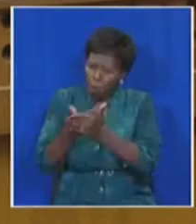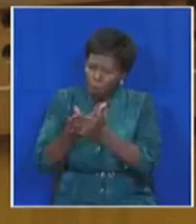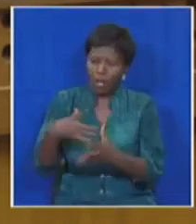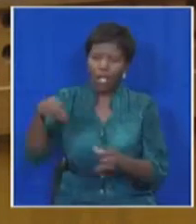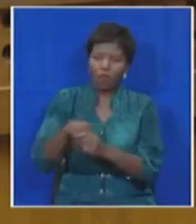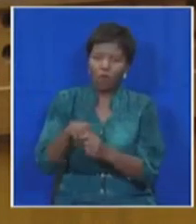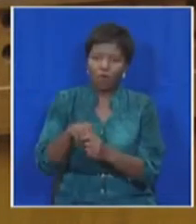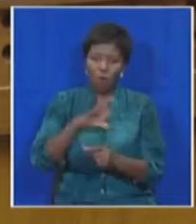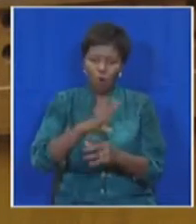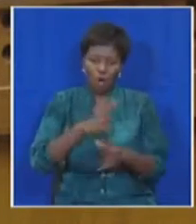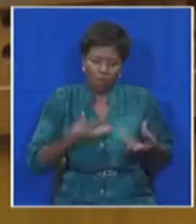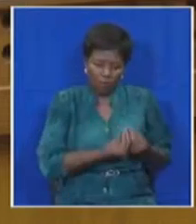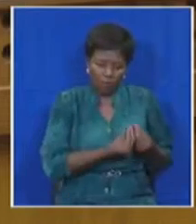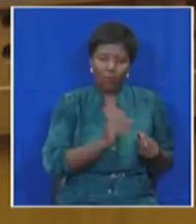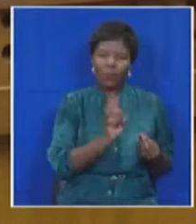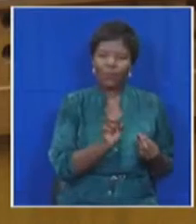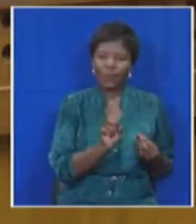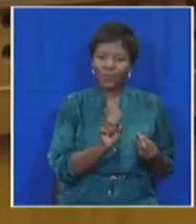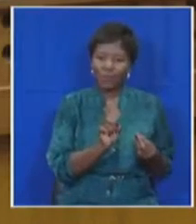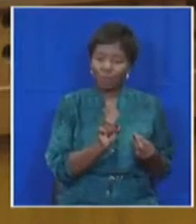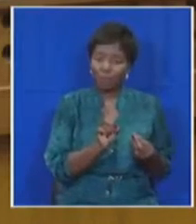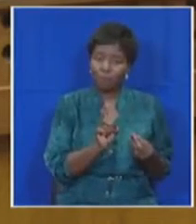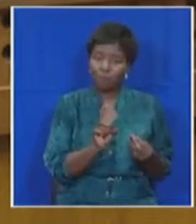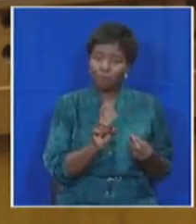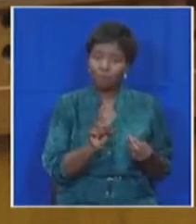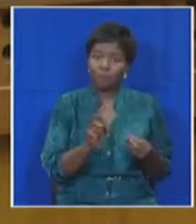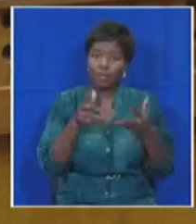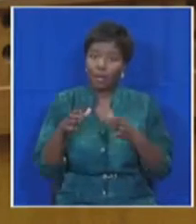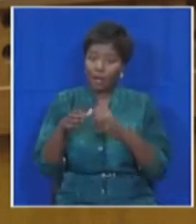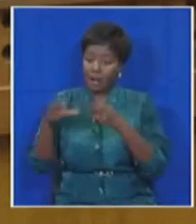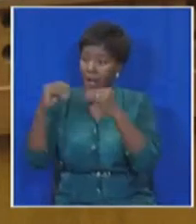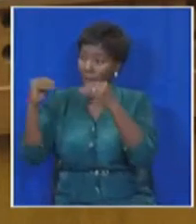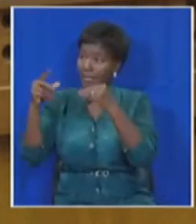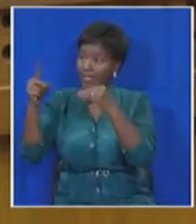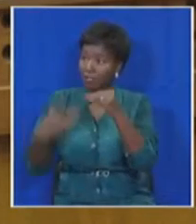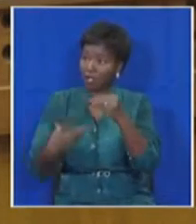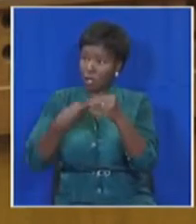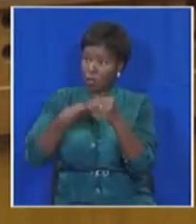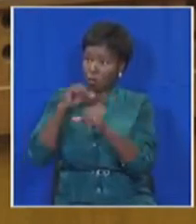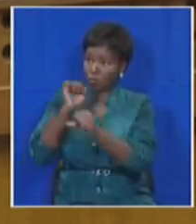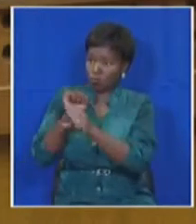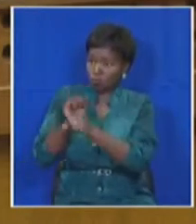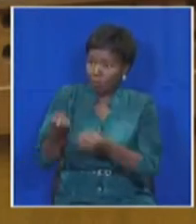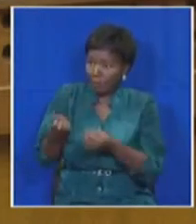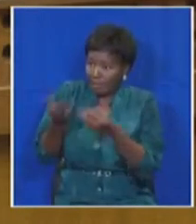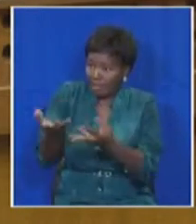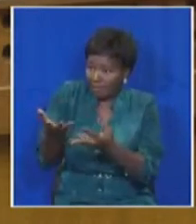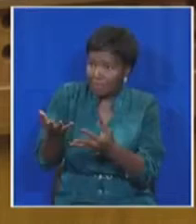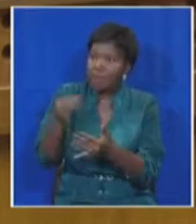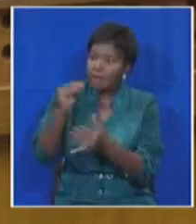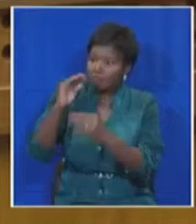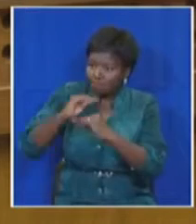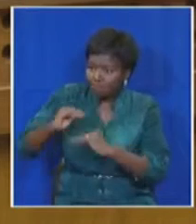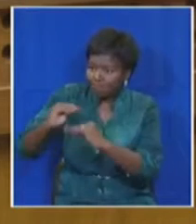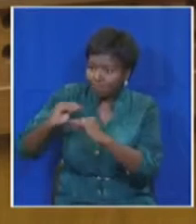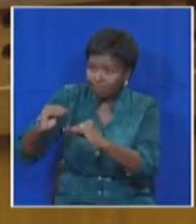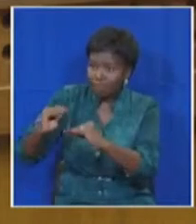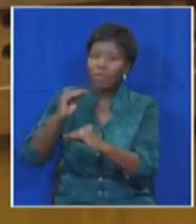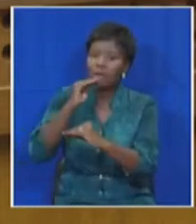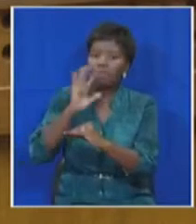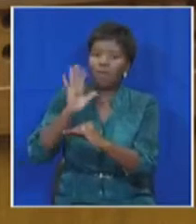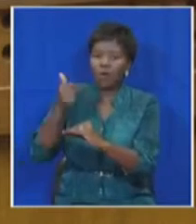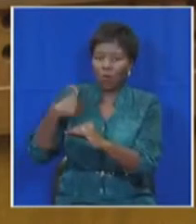elite re-enrichment. It will reward companies that put young black South Africans through school and give them